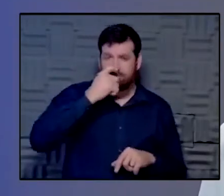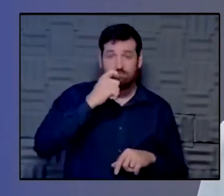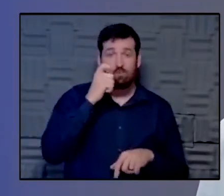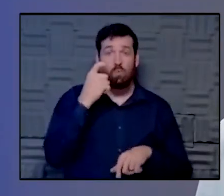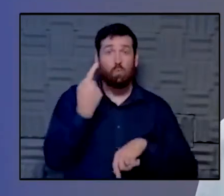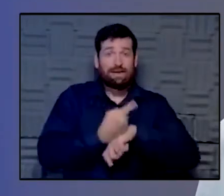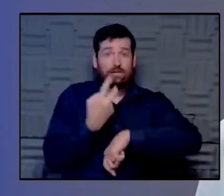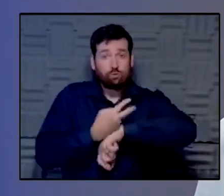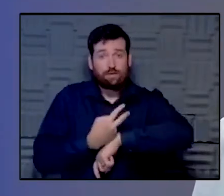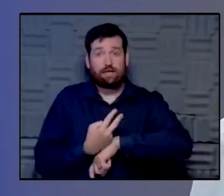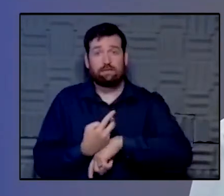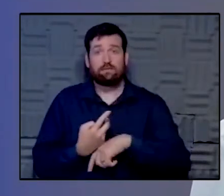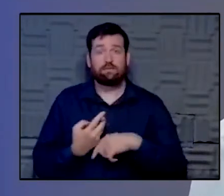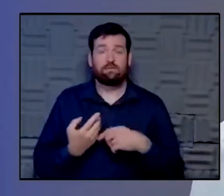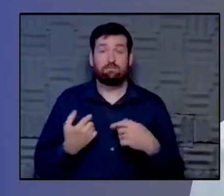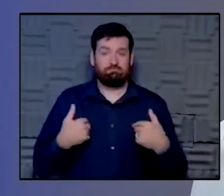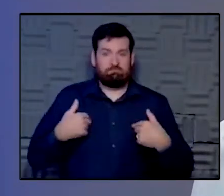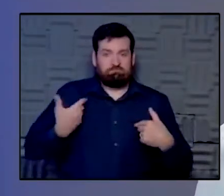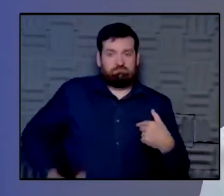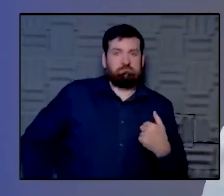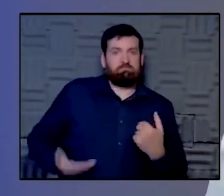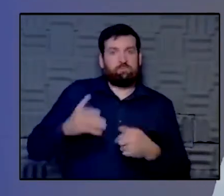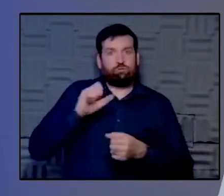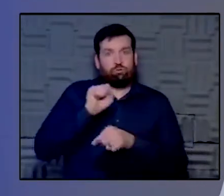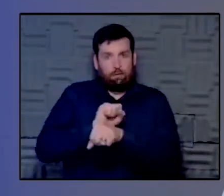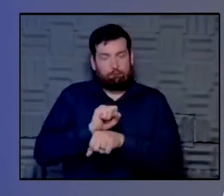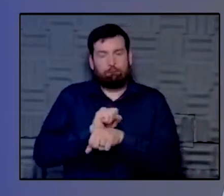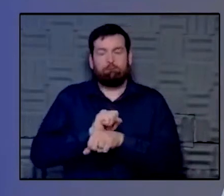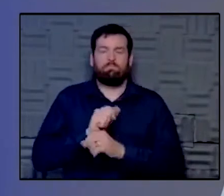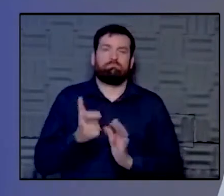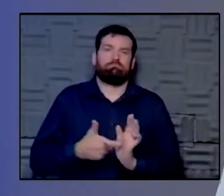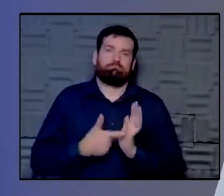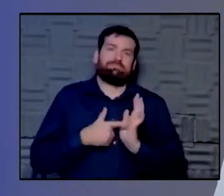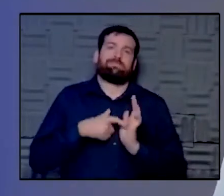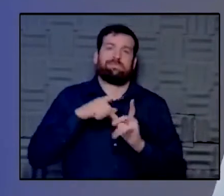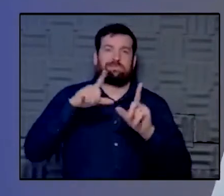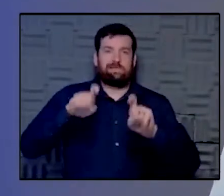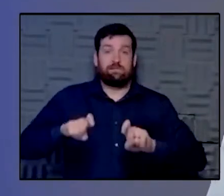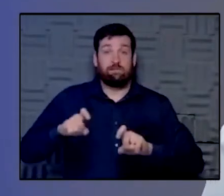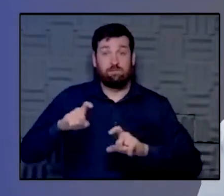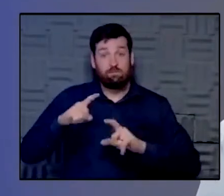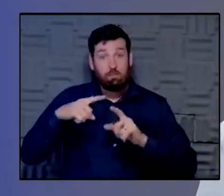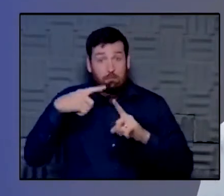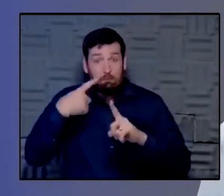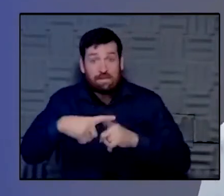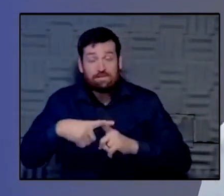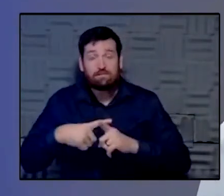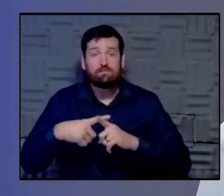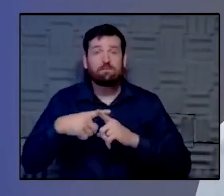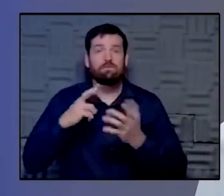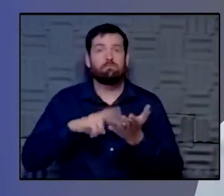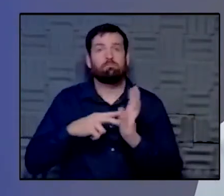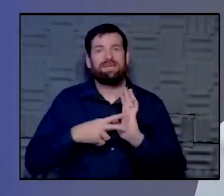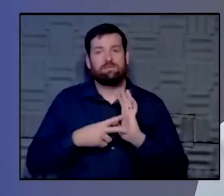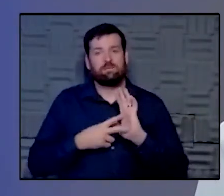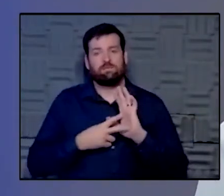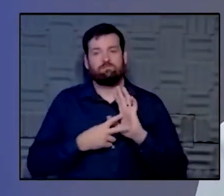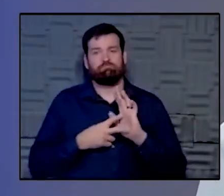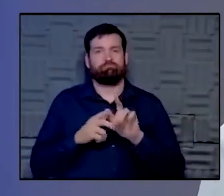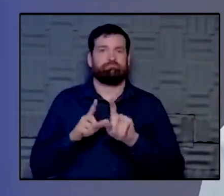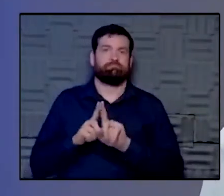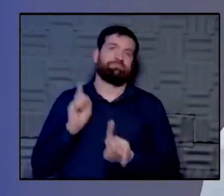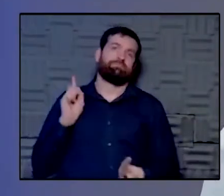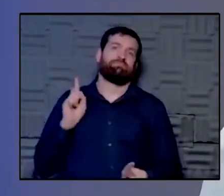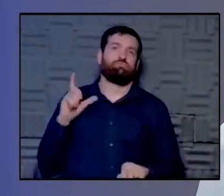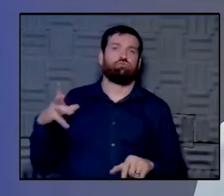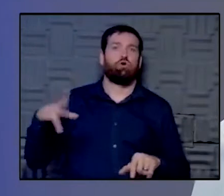days, in what I do in my job, I have to go get tested. And if I'm positive, that means I have to now stay out of work